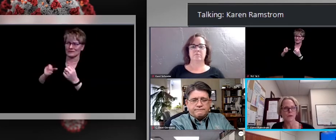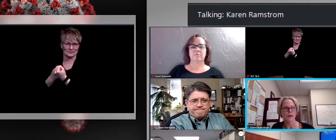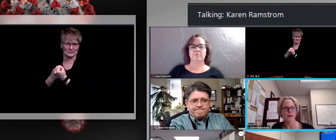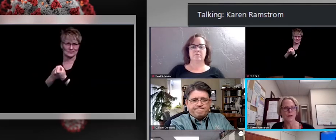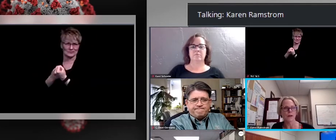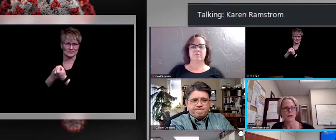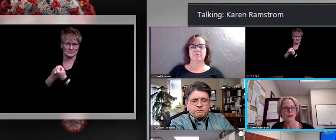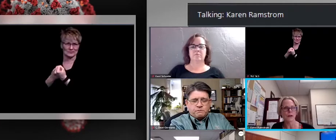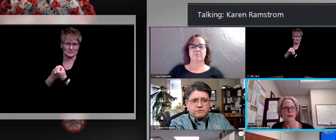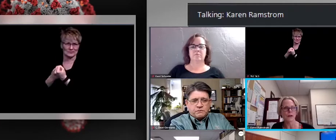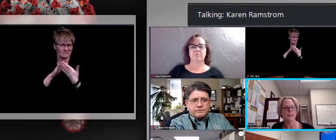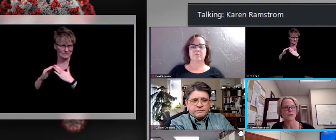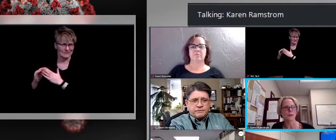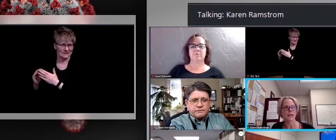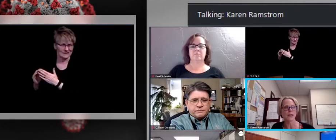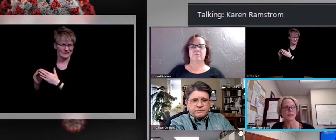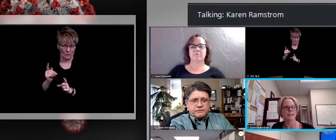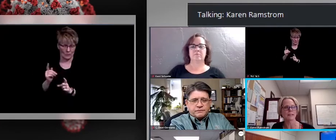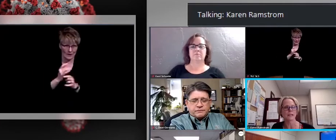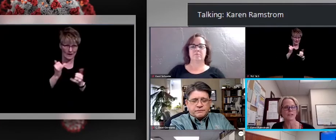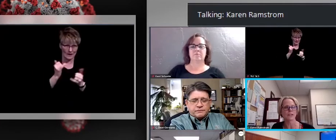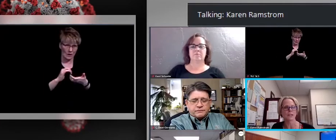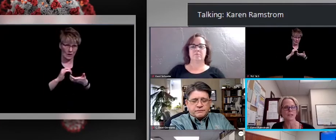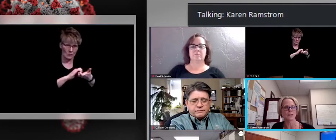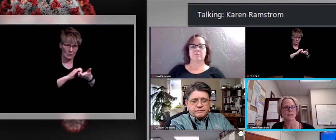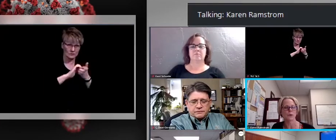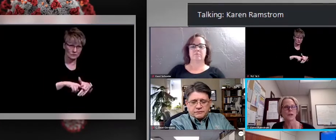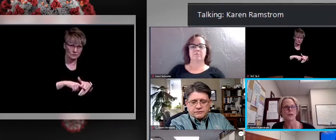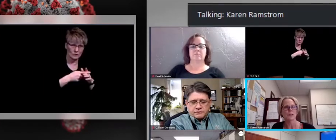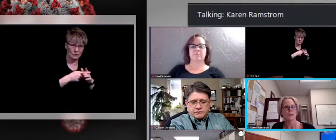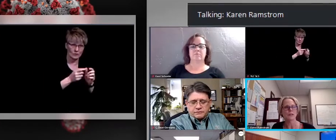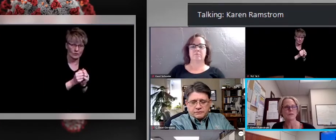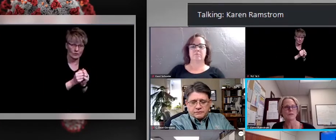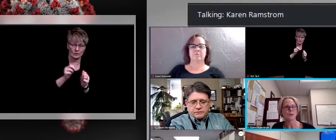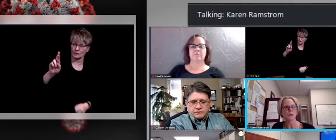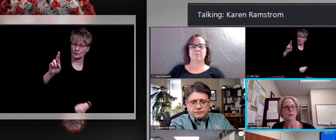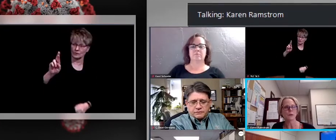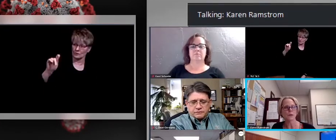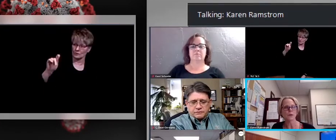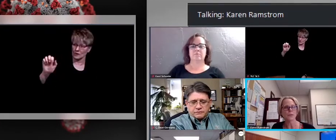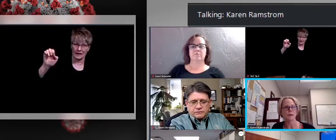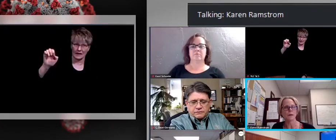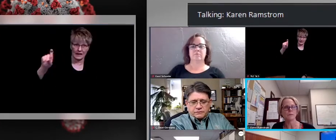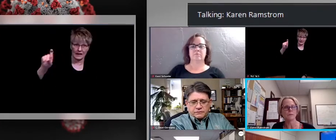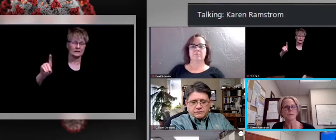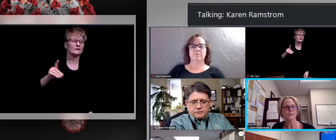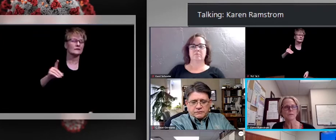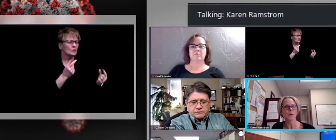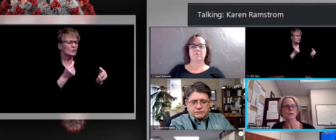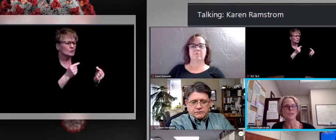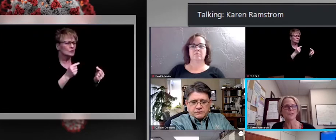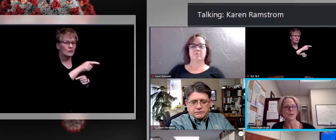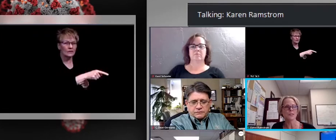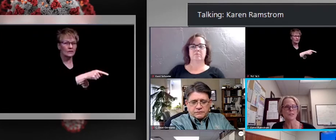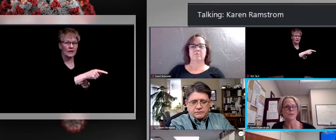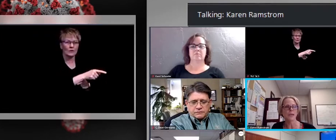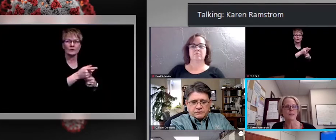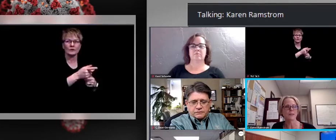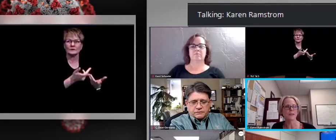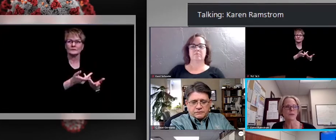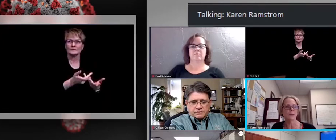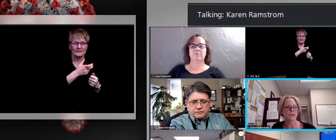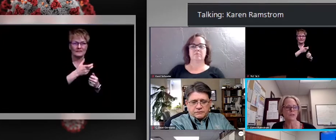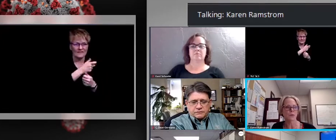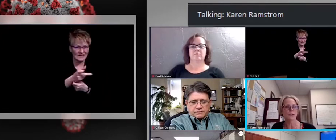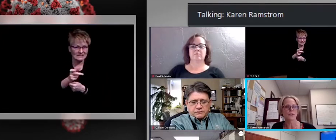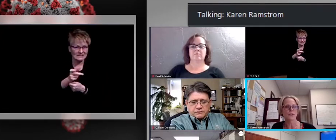We're partnering with Rite Aid to provide vaccination to some vulnerable groups over a series of weekends